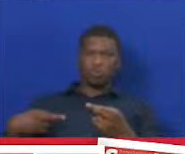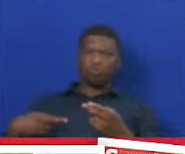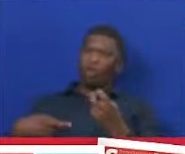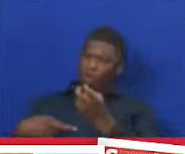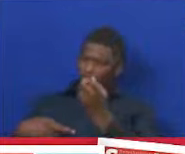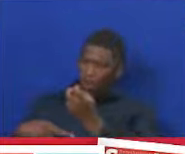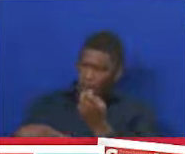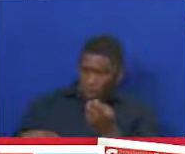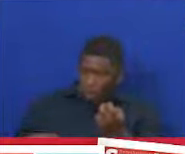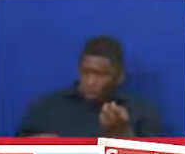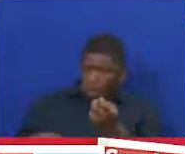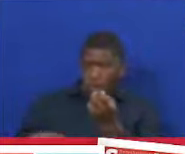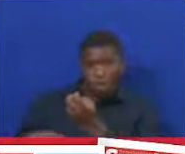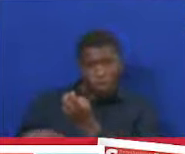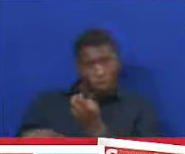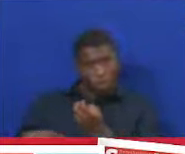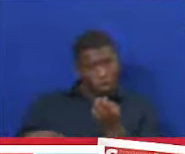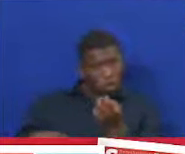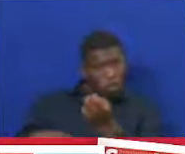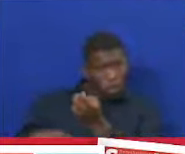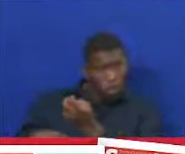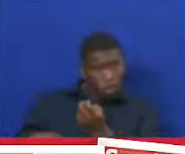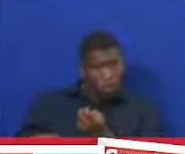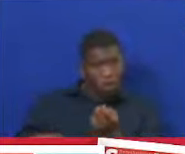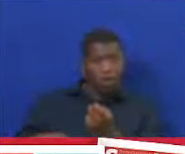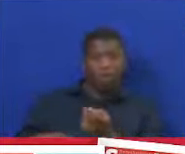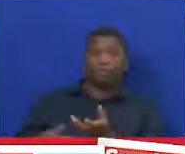in the bedroom,